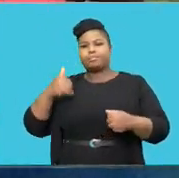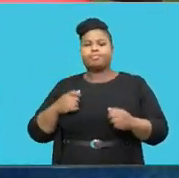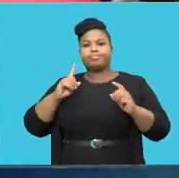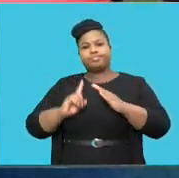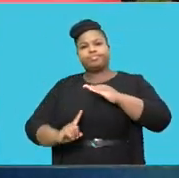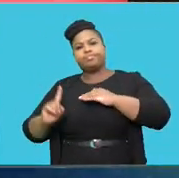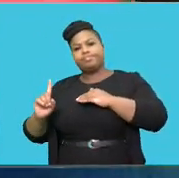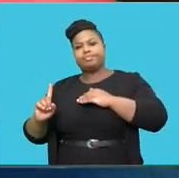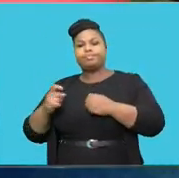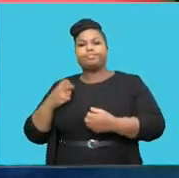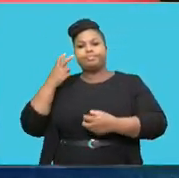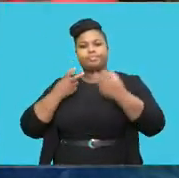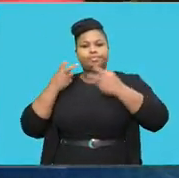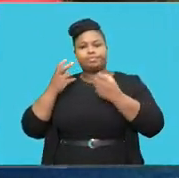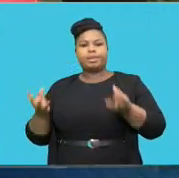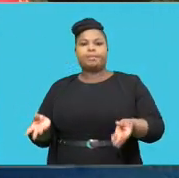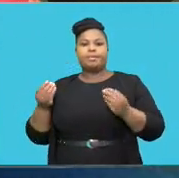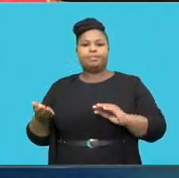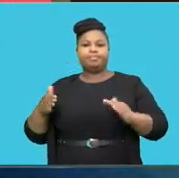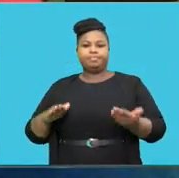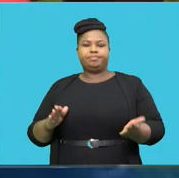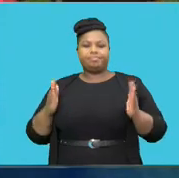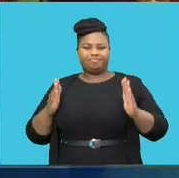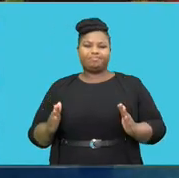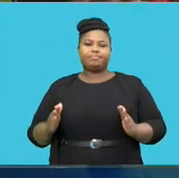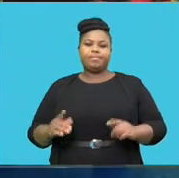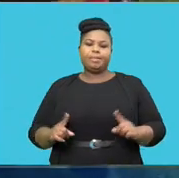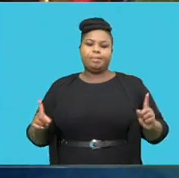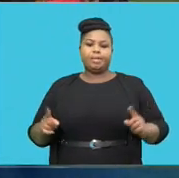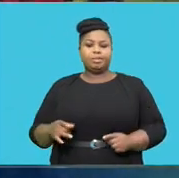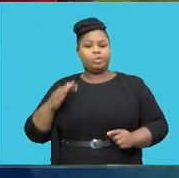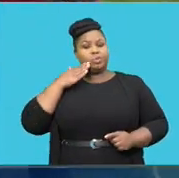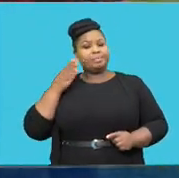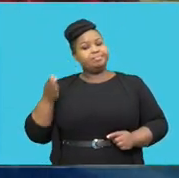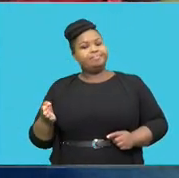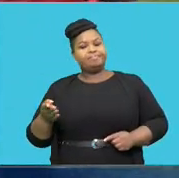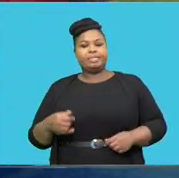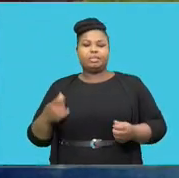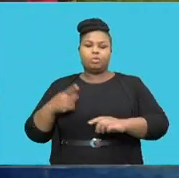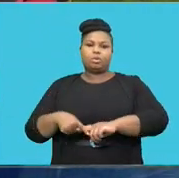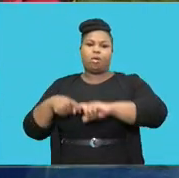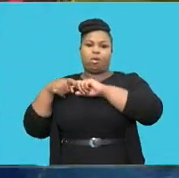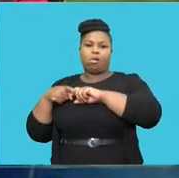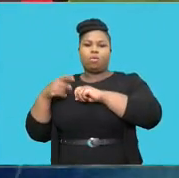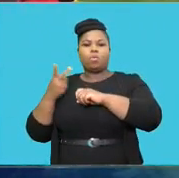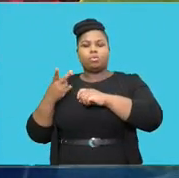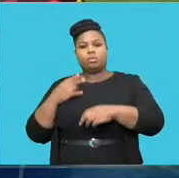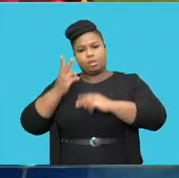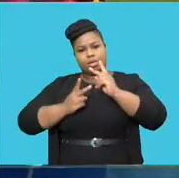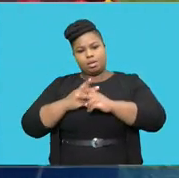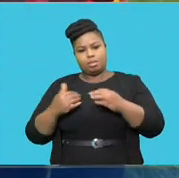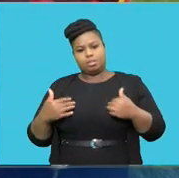ba ema ka tlhaku tikong ya ho fumana setopu empa ka bohloko tsebetso ya bona ile ya hwehliswa le ho fitisetsweng ho seng a ka